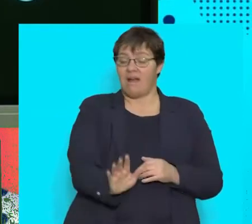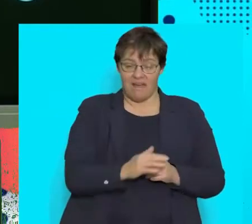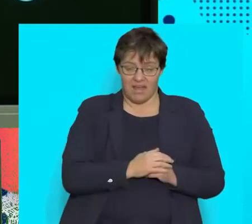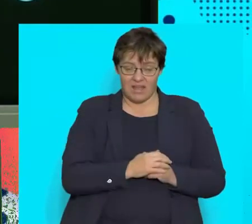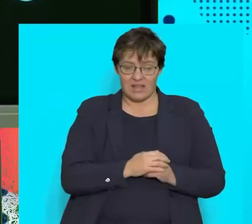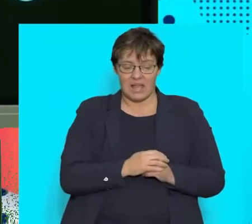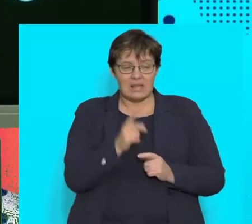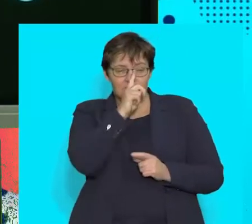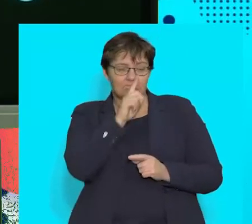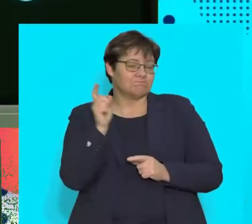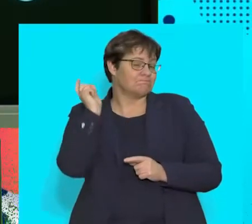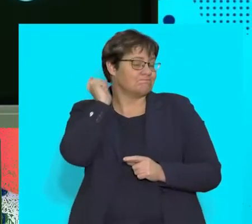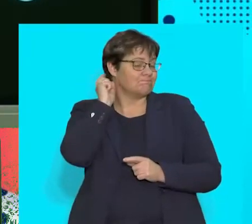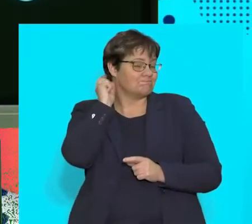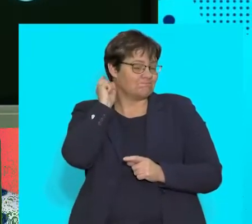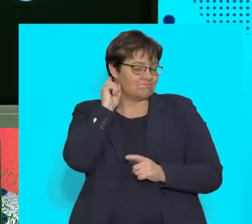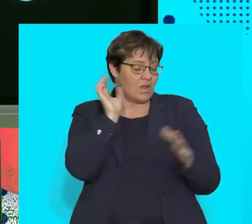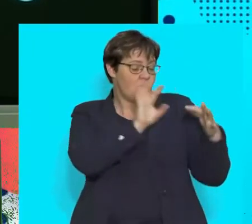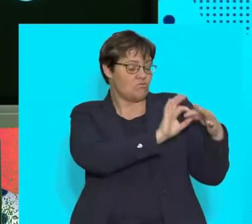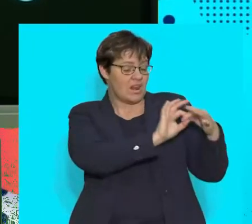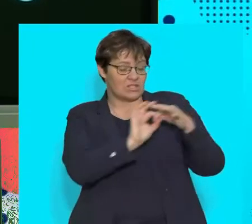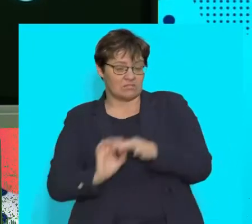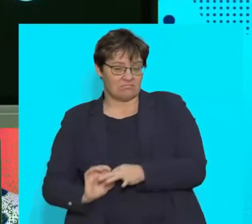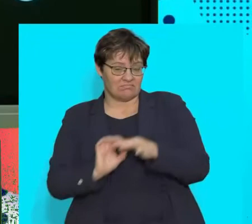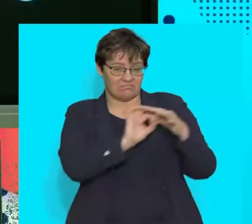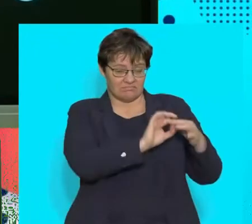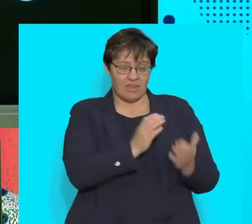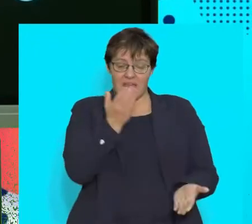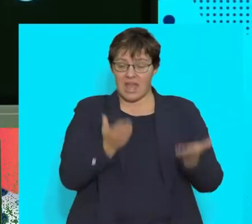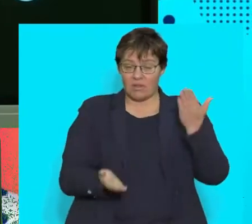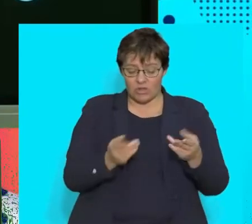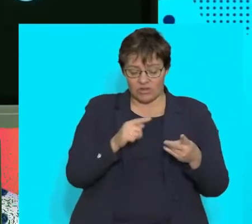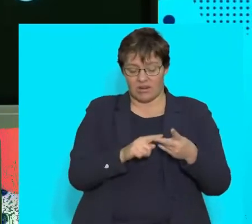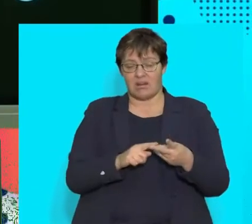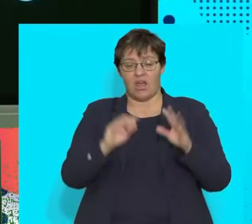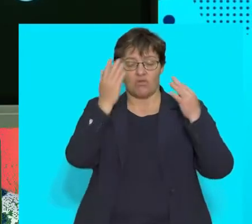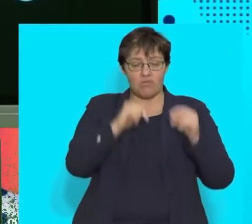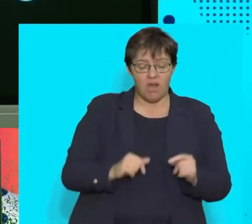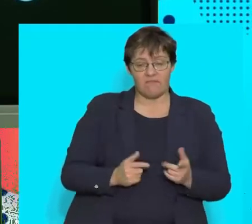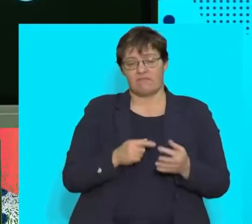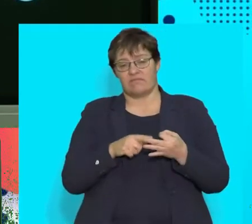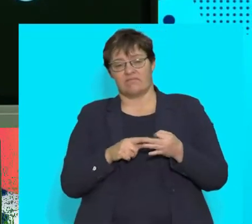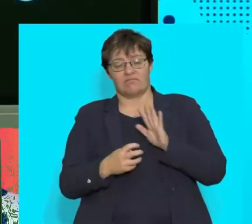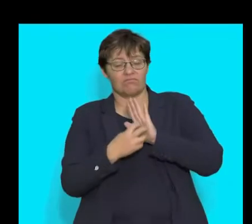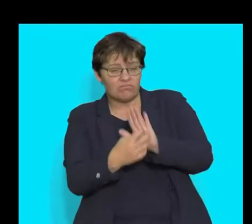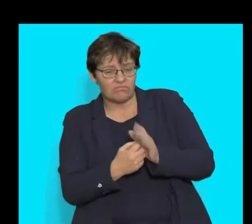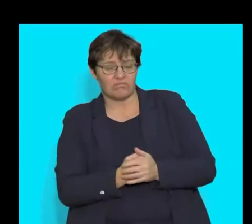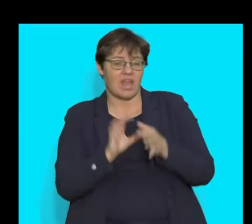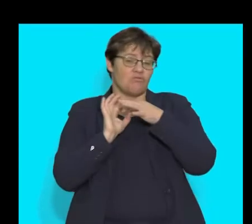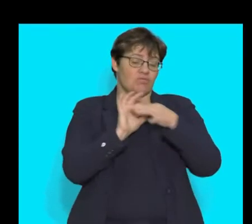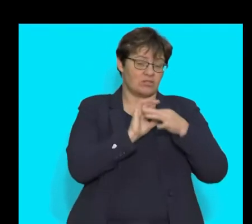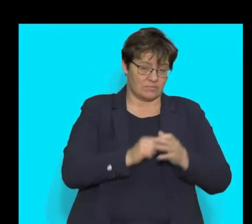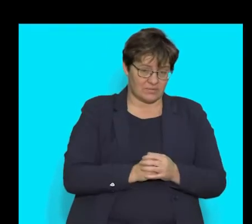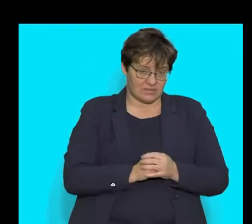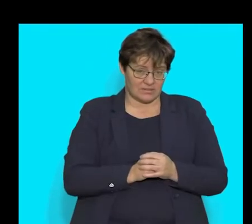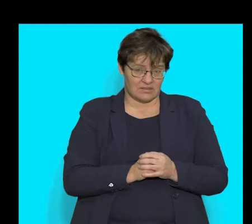do need to keep in mind this relationship between an equation, the graph, the shape, and the relationship. And I think that makes